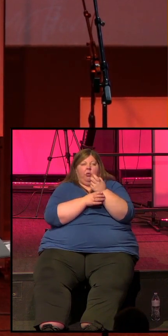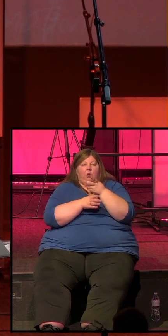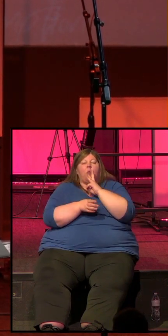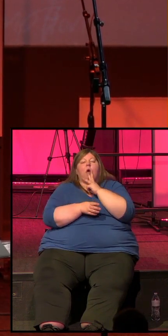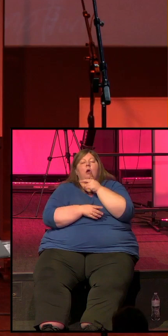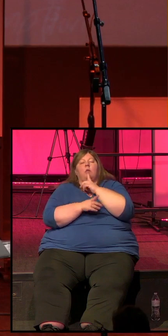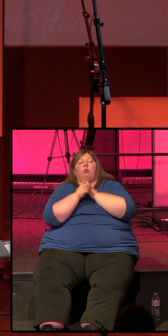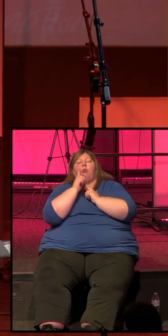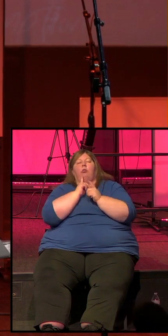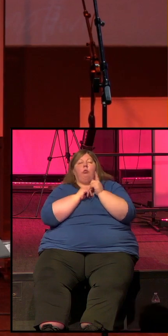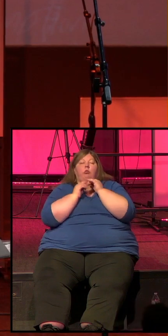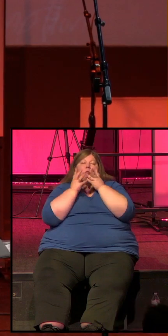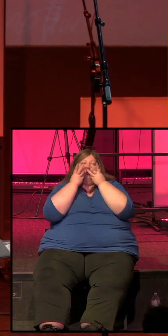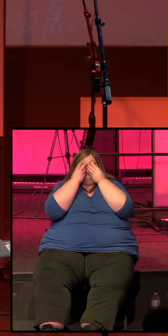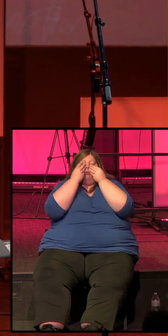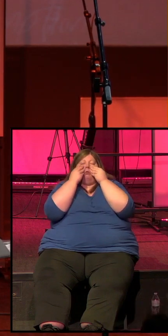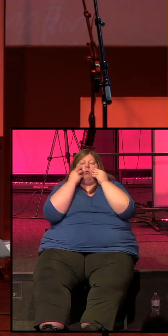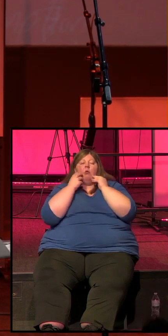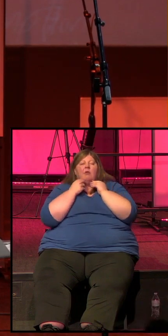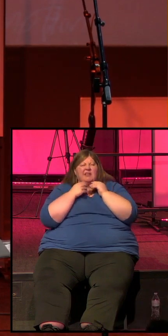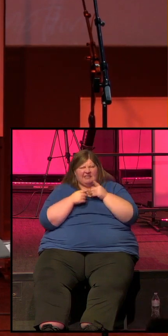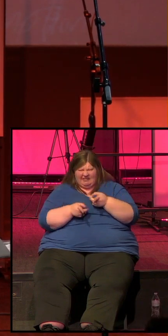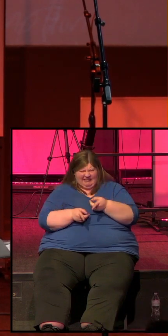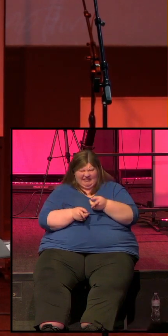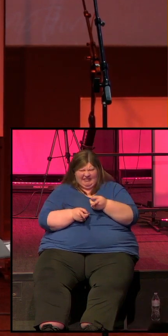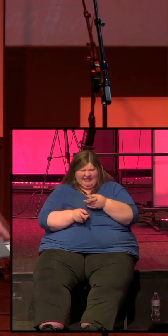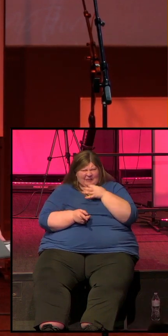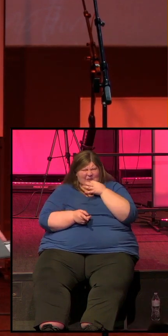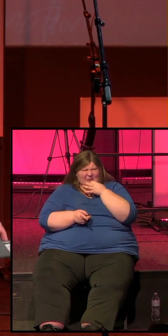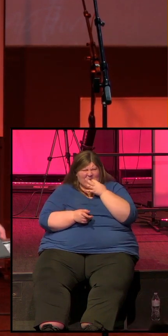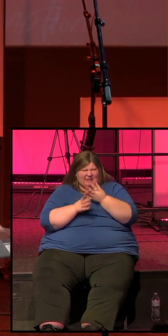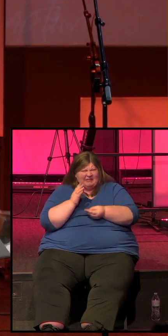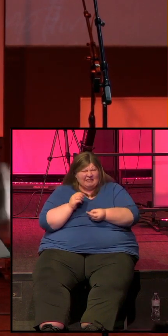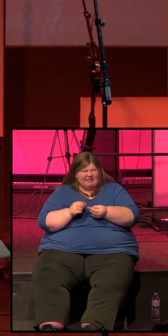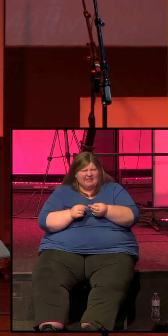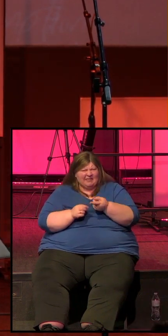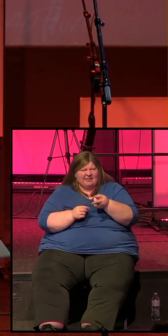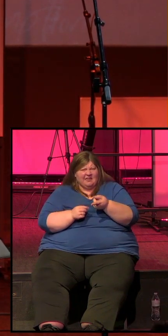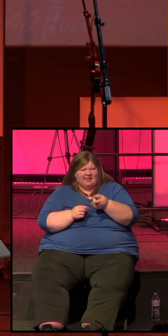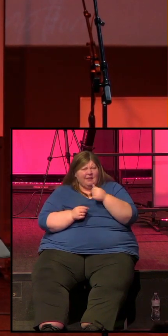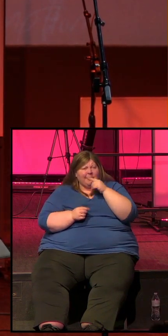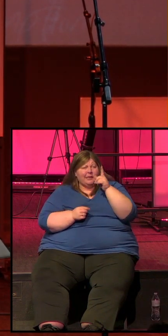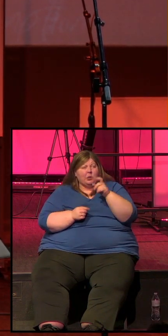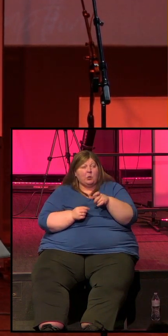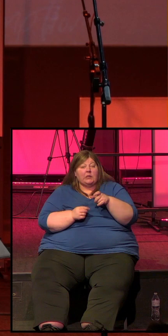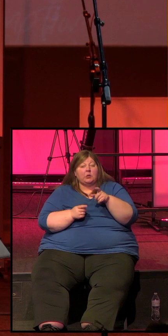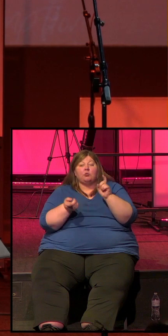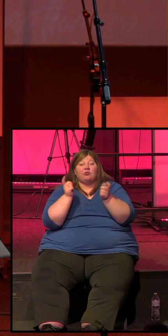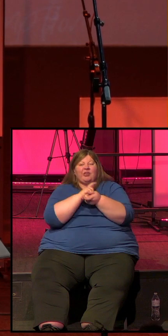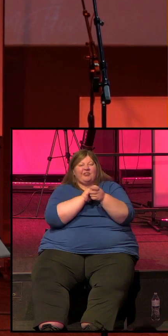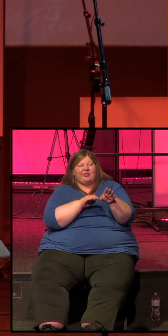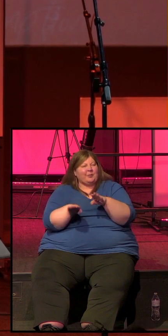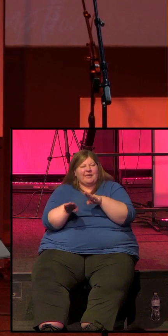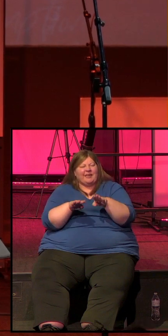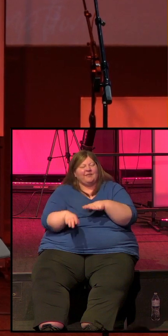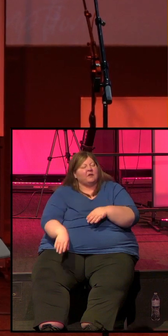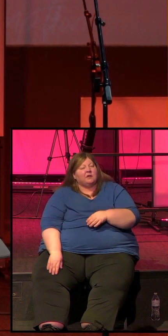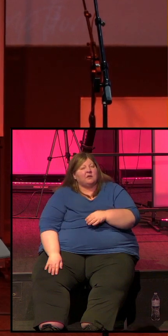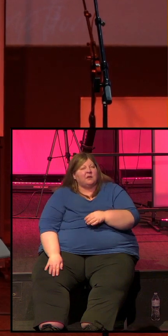start breathing water. They are in trouble. They do not need a behavior modification